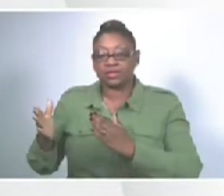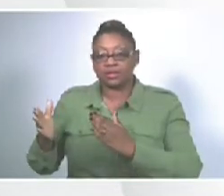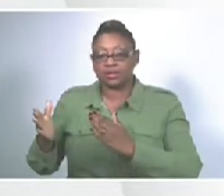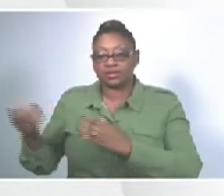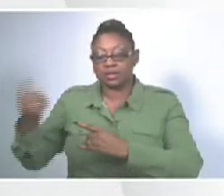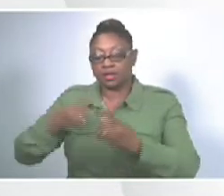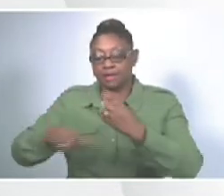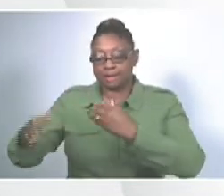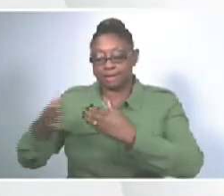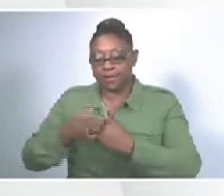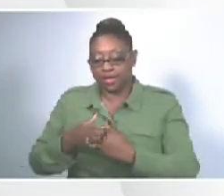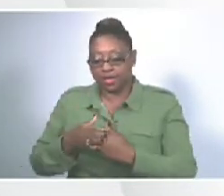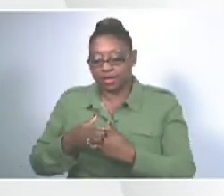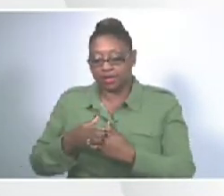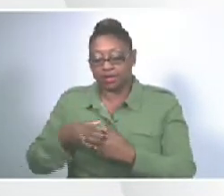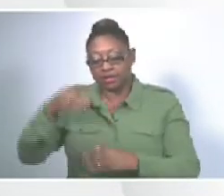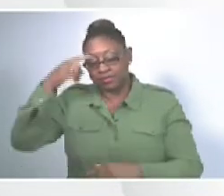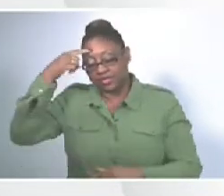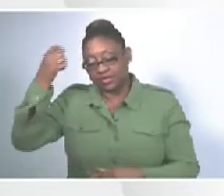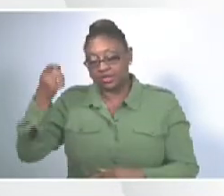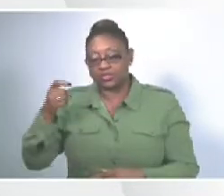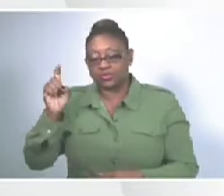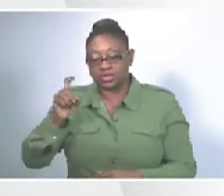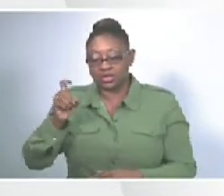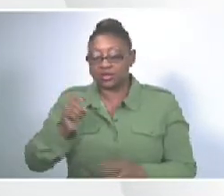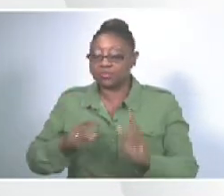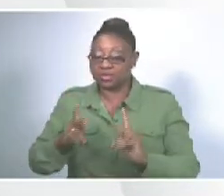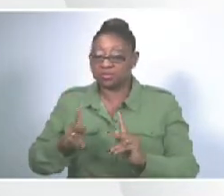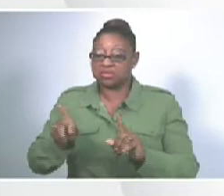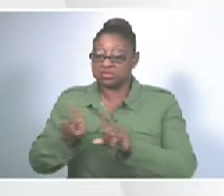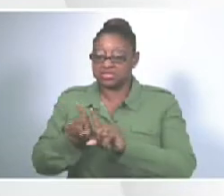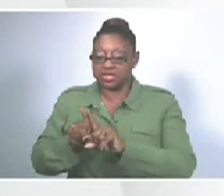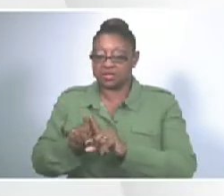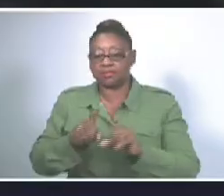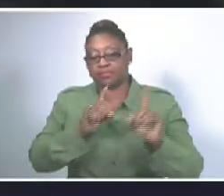not readily existent in our regular work environments.